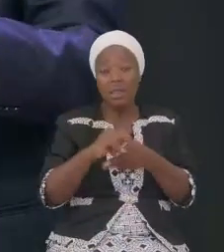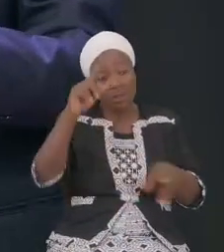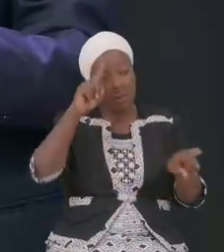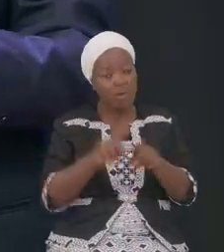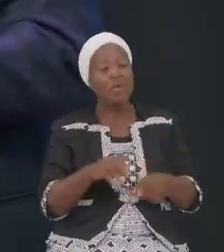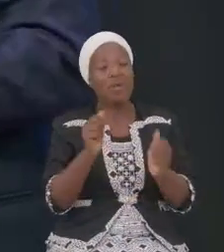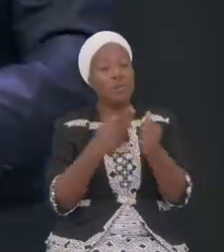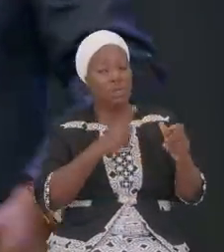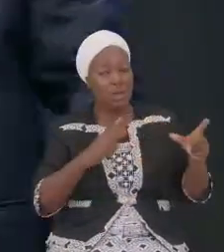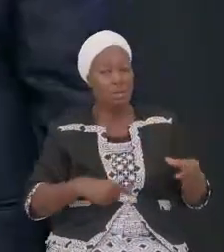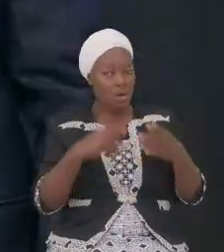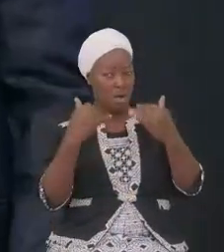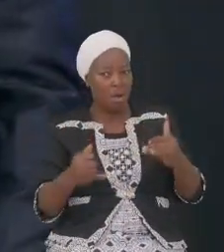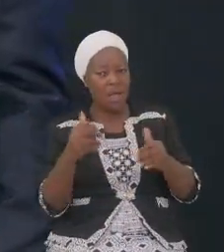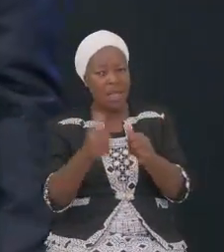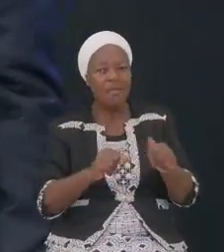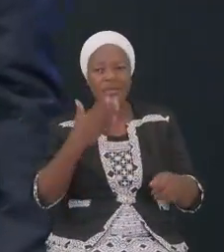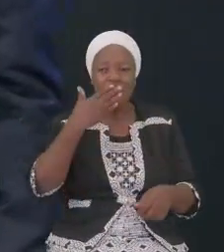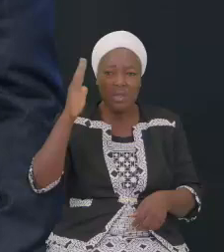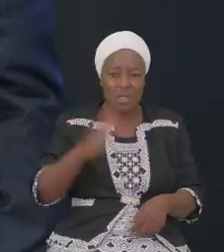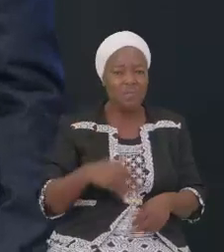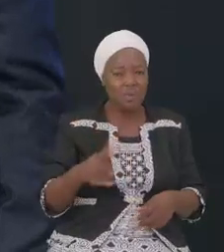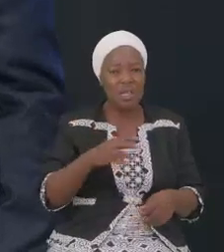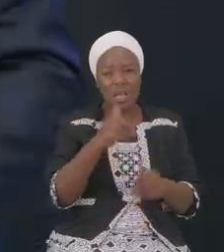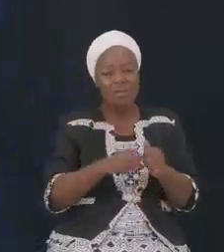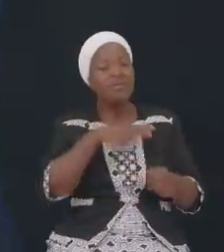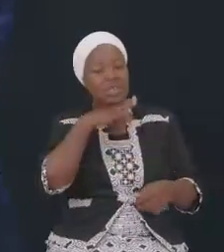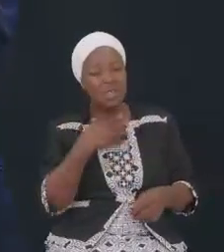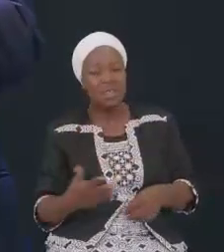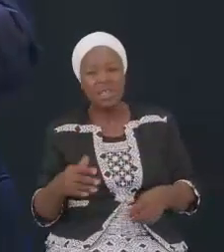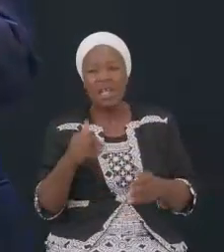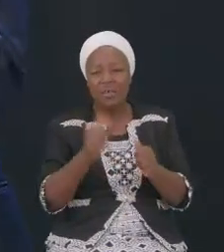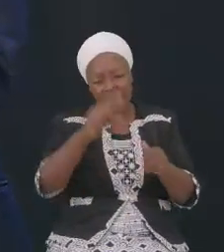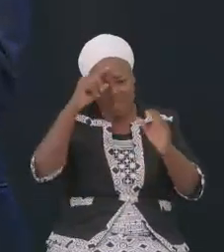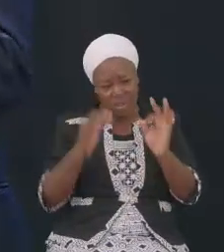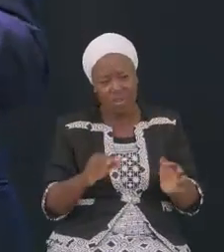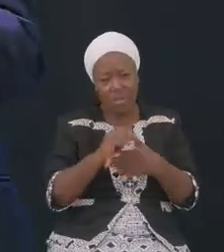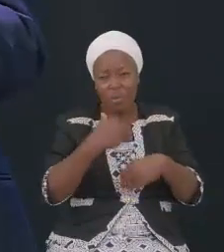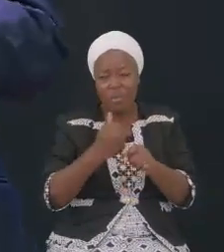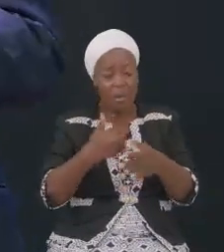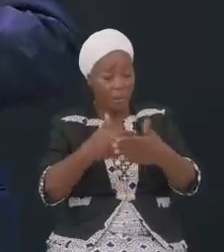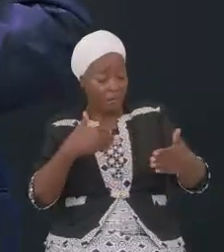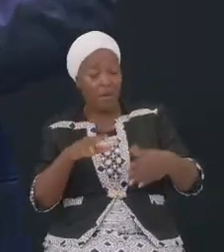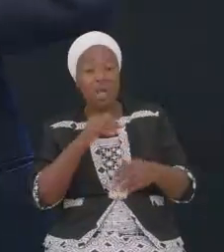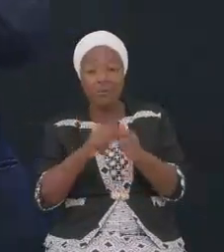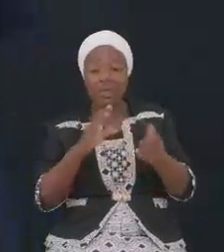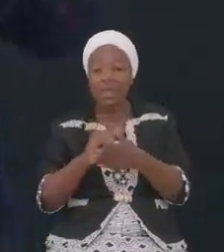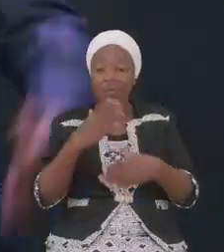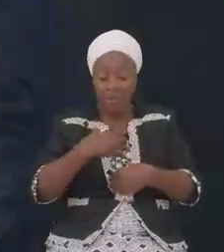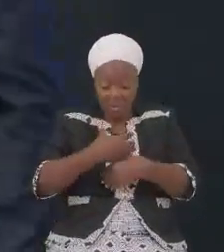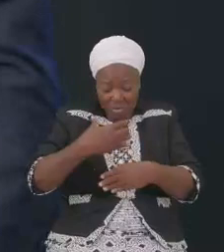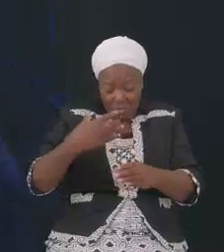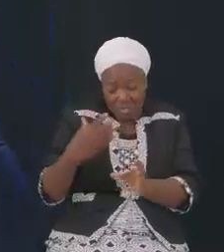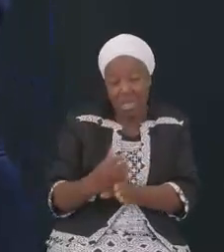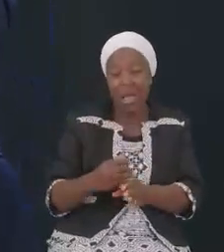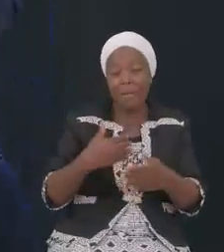with the Lord now, every evil sin, every defilement, every decision you made before, everything you craved